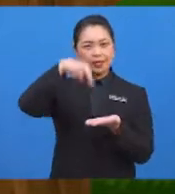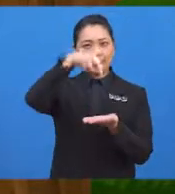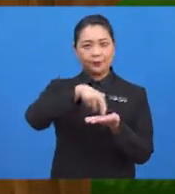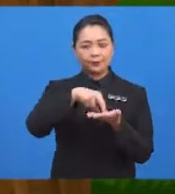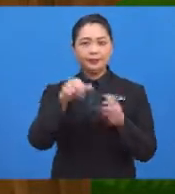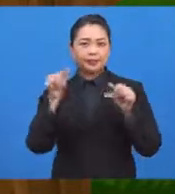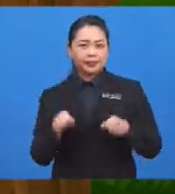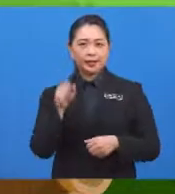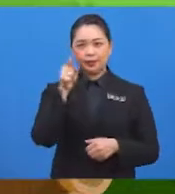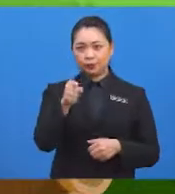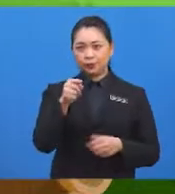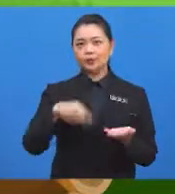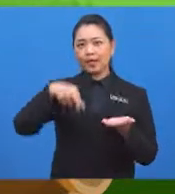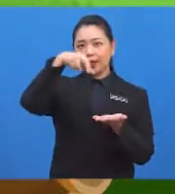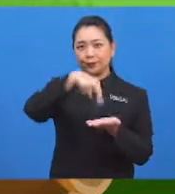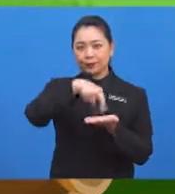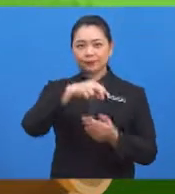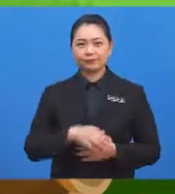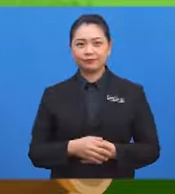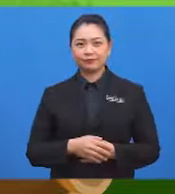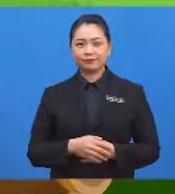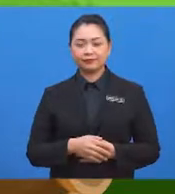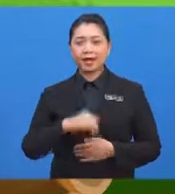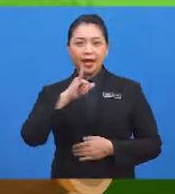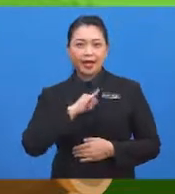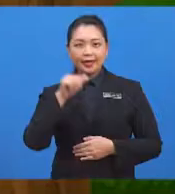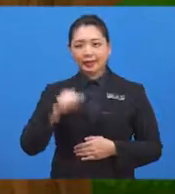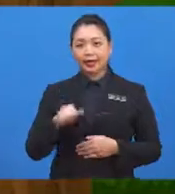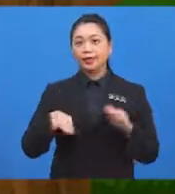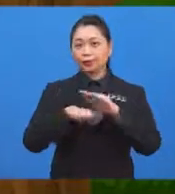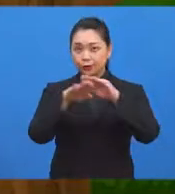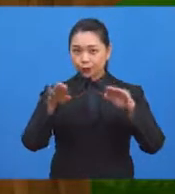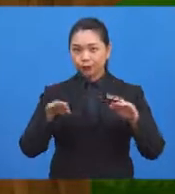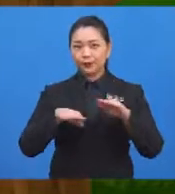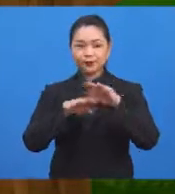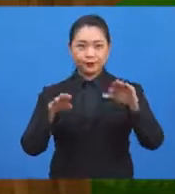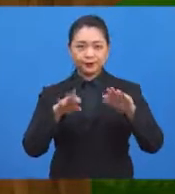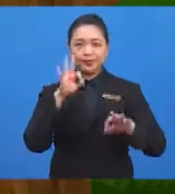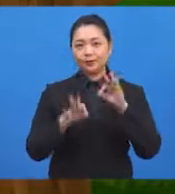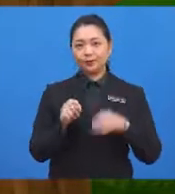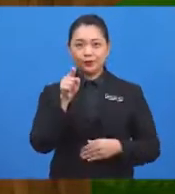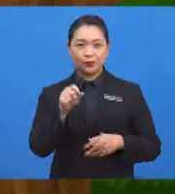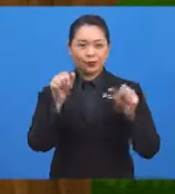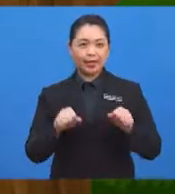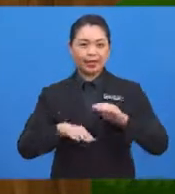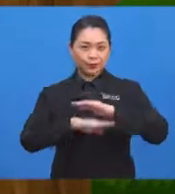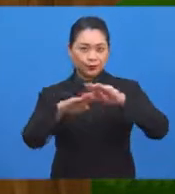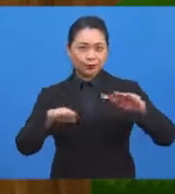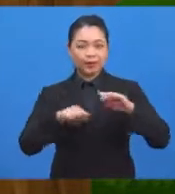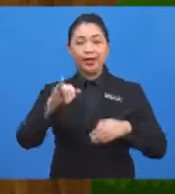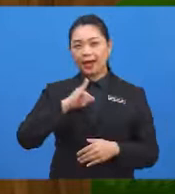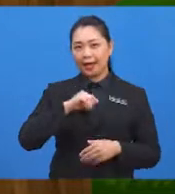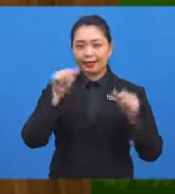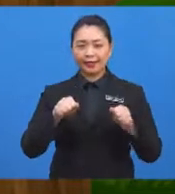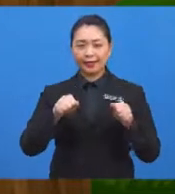Can you jump? I can swim. Oh, if you can swim, I can